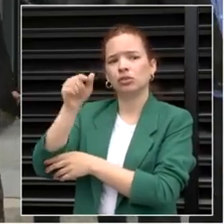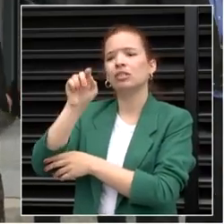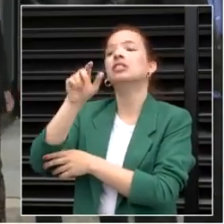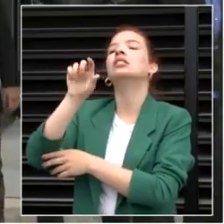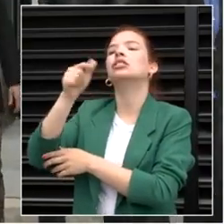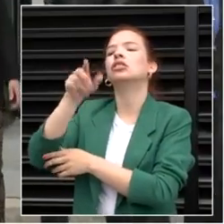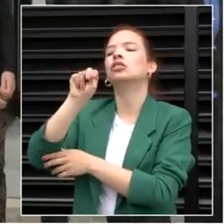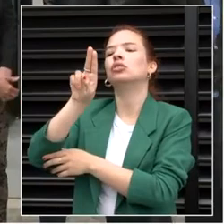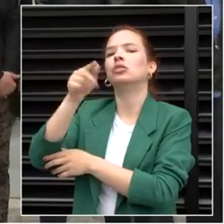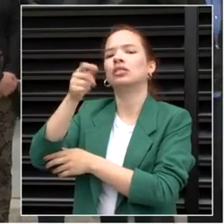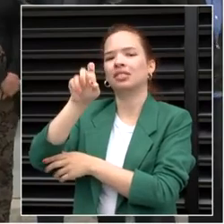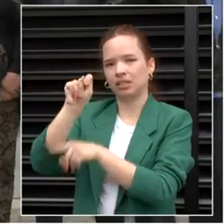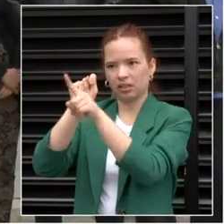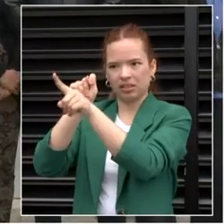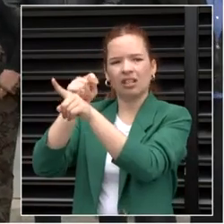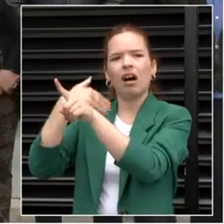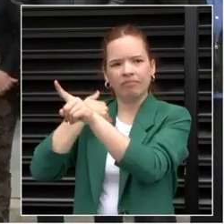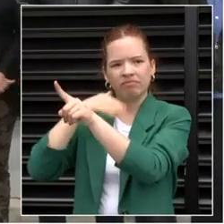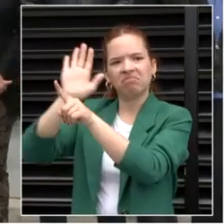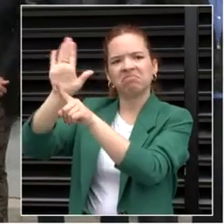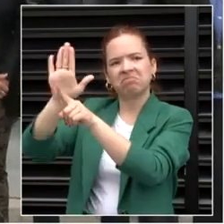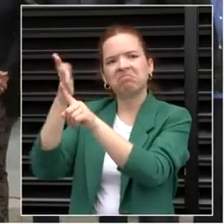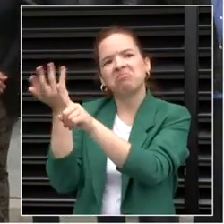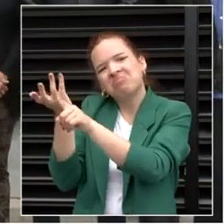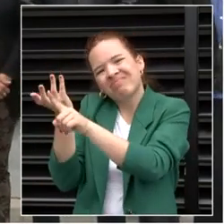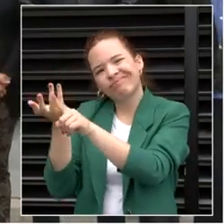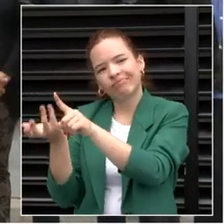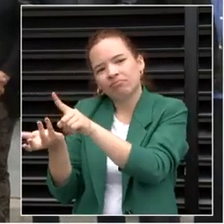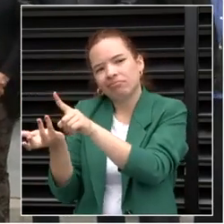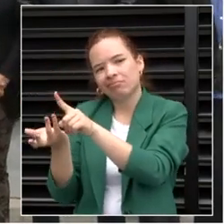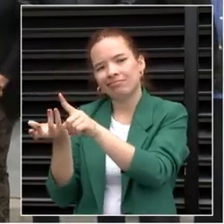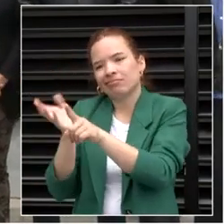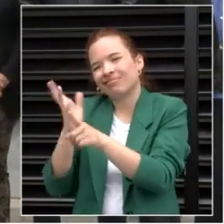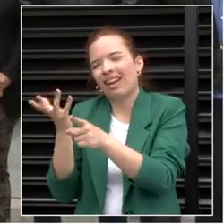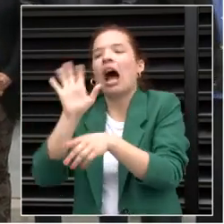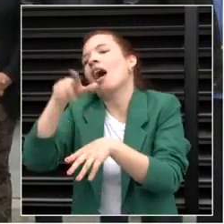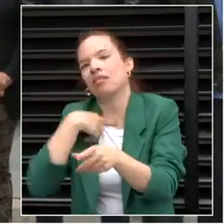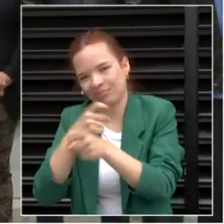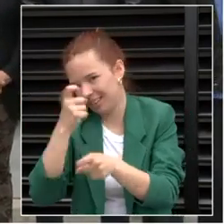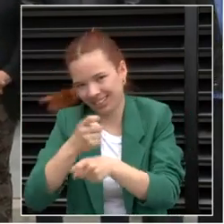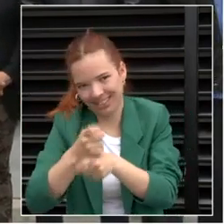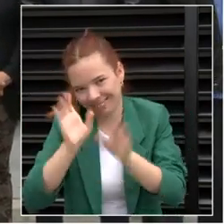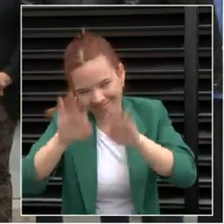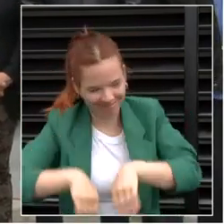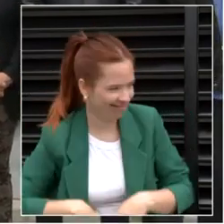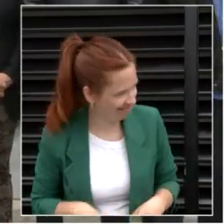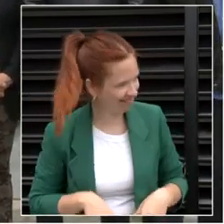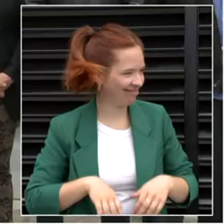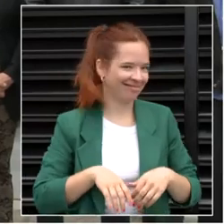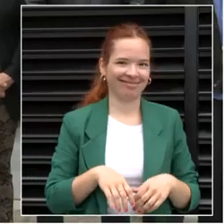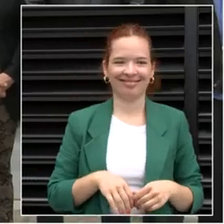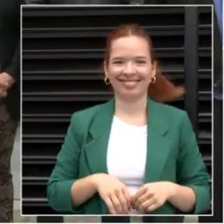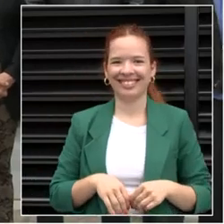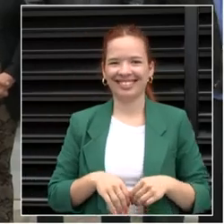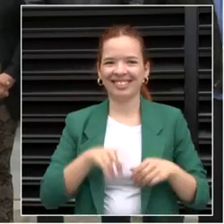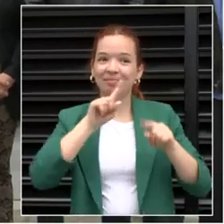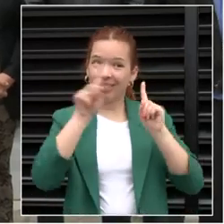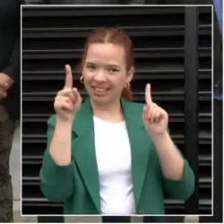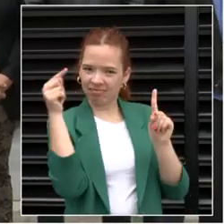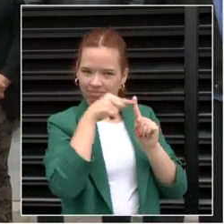sorry. Well, you're from D.C., too. Besides Dave being our incredible